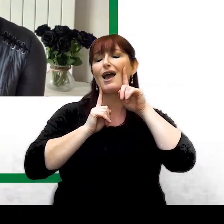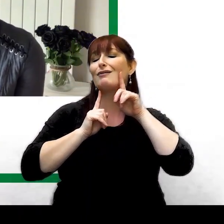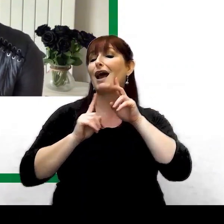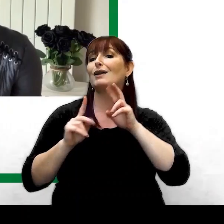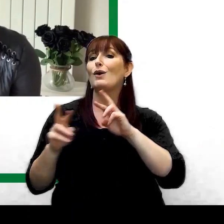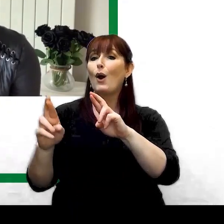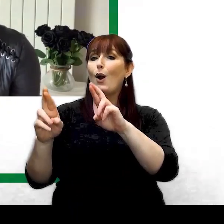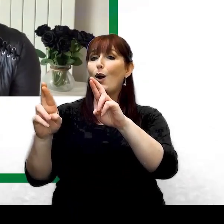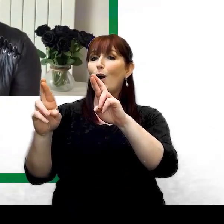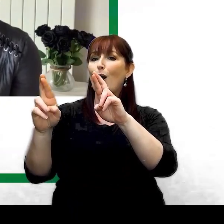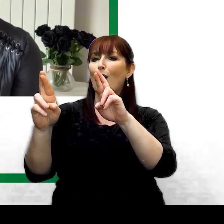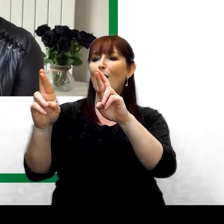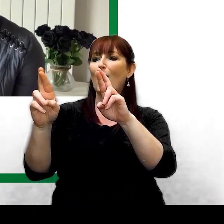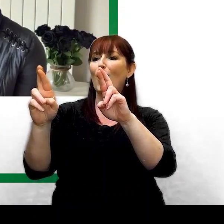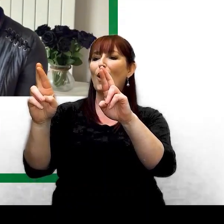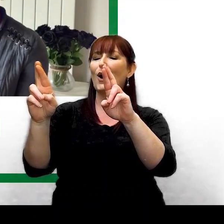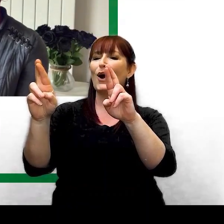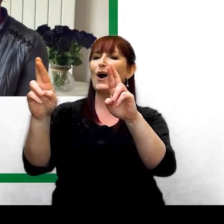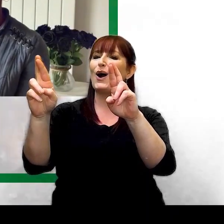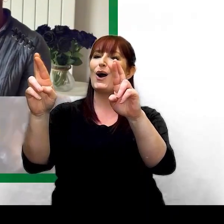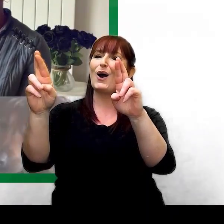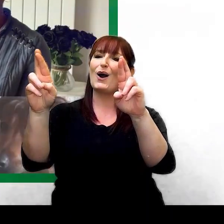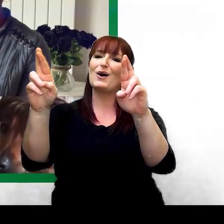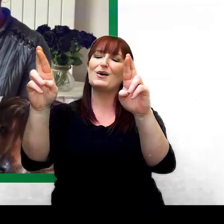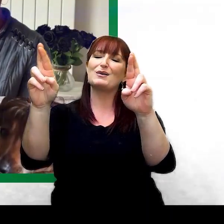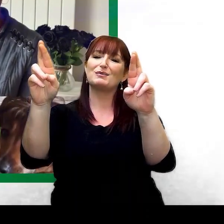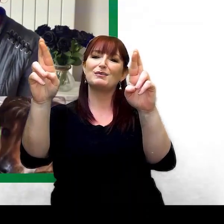fair and hope,